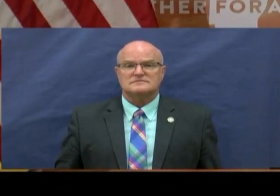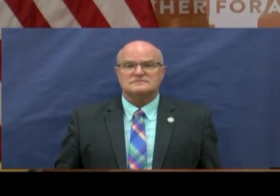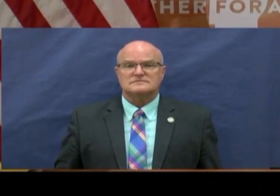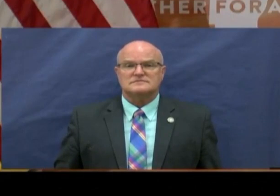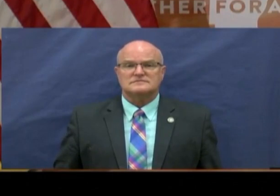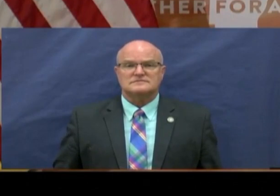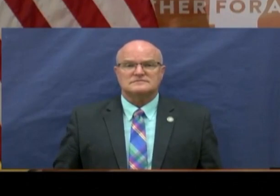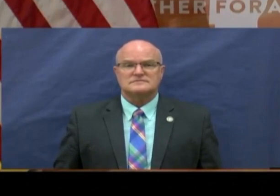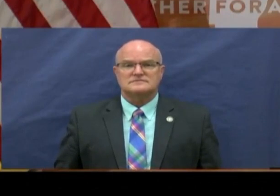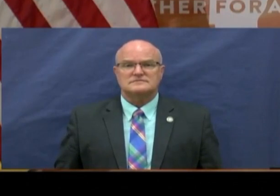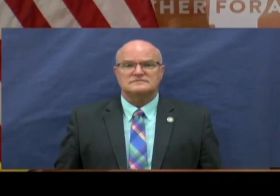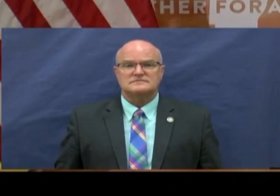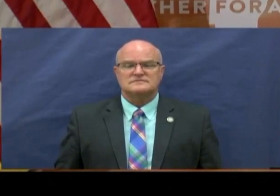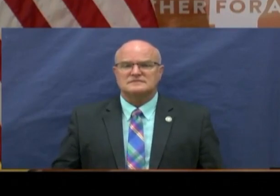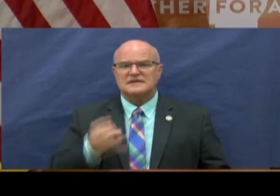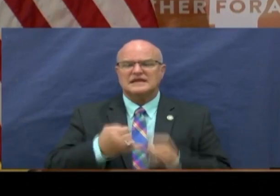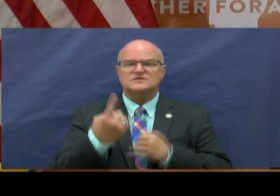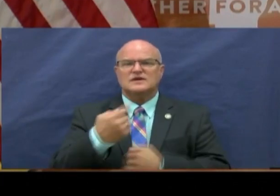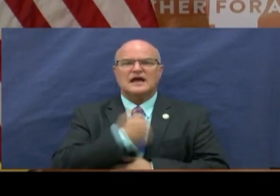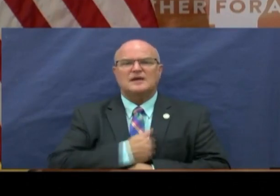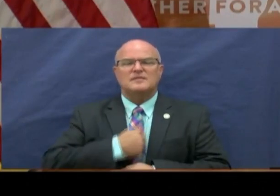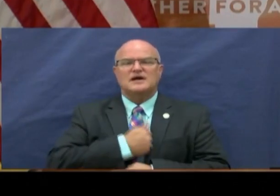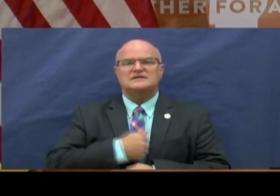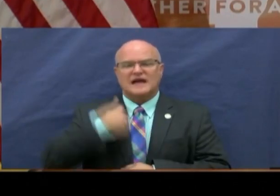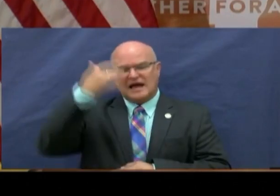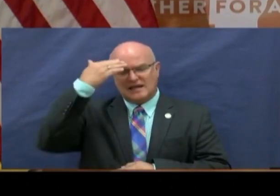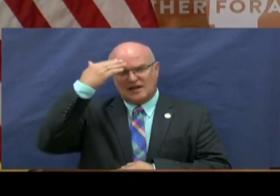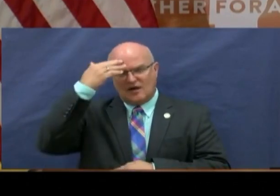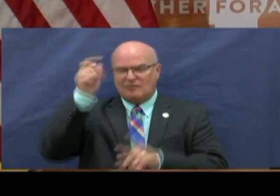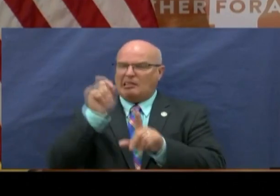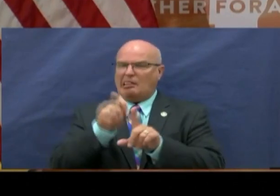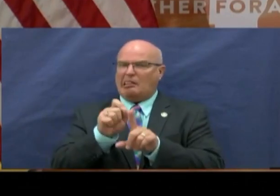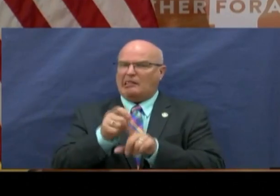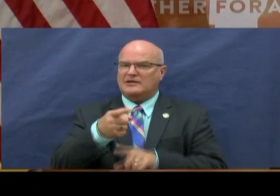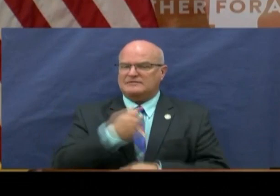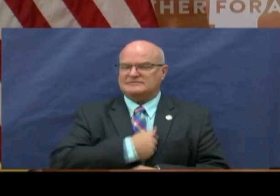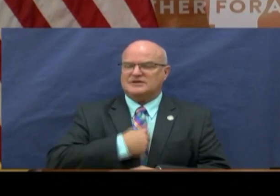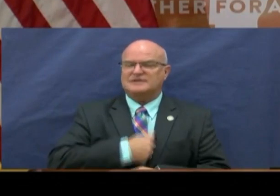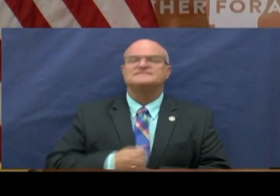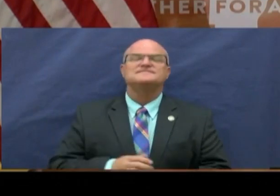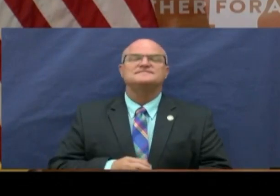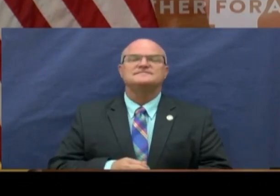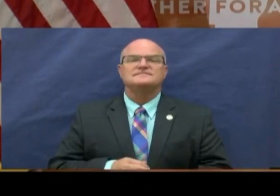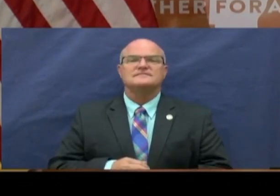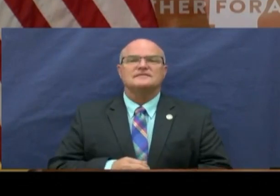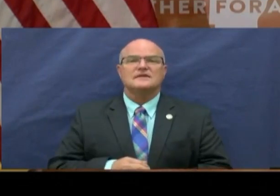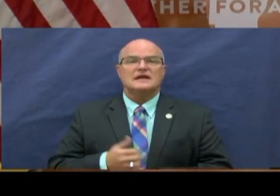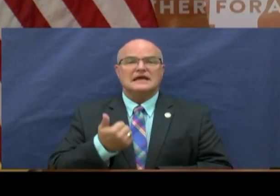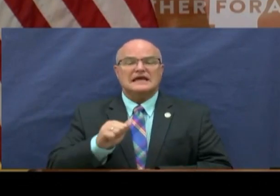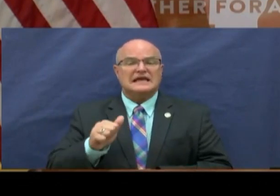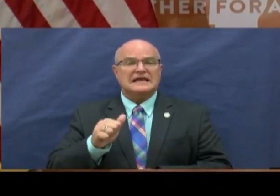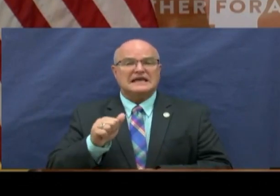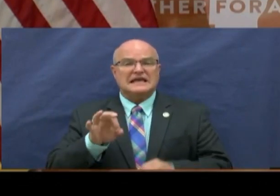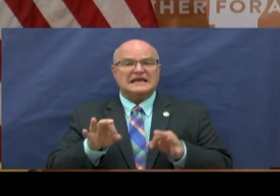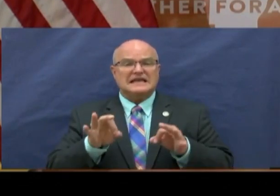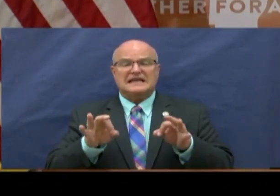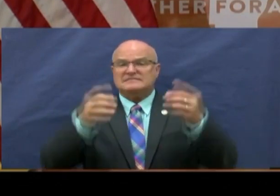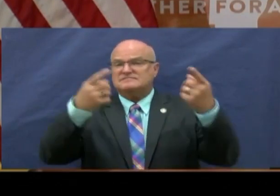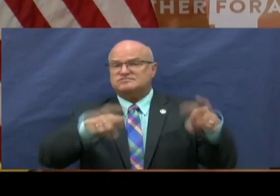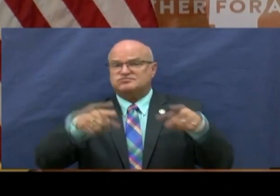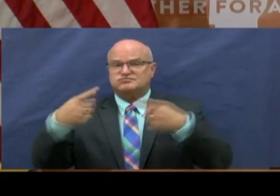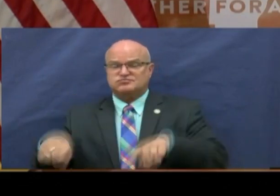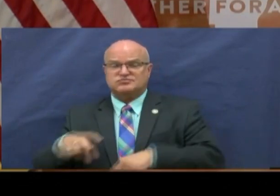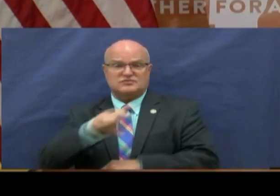One last one, Governor. I apologize, and I know I'm getting on your nerves. is there any repercussion for any